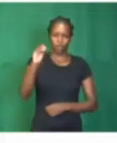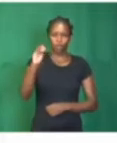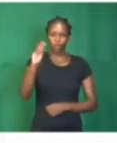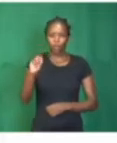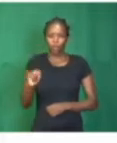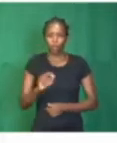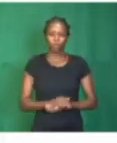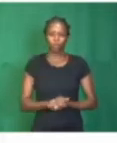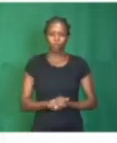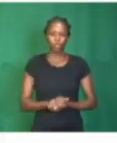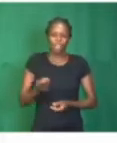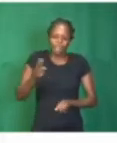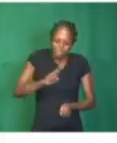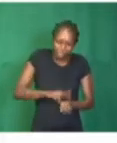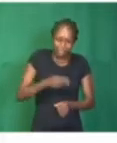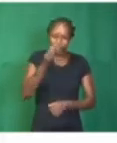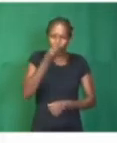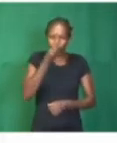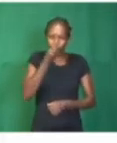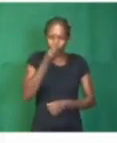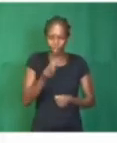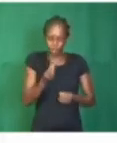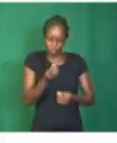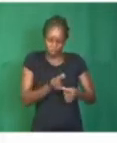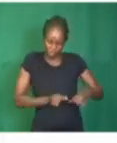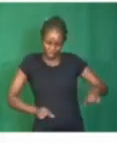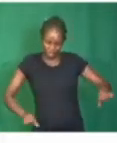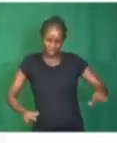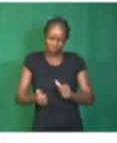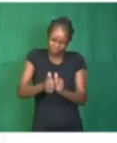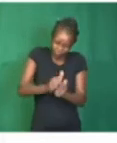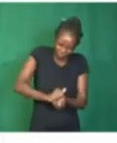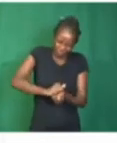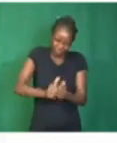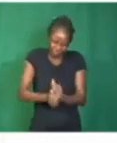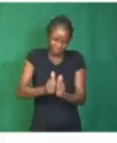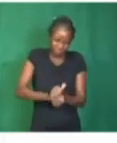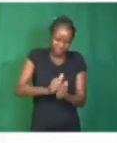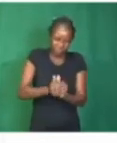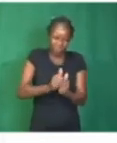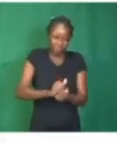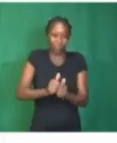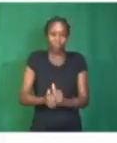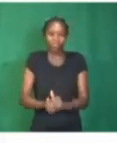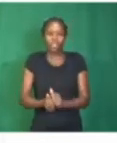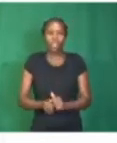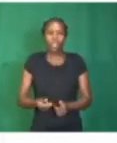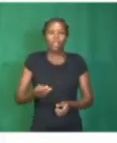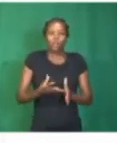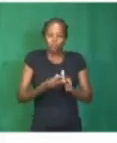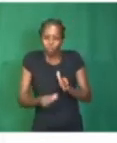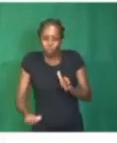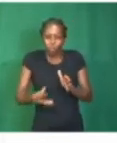is further breaking down of food by enzymes. Then the food will go or will be absorbed in the